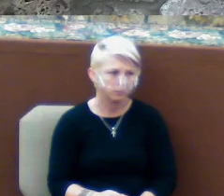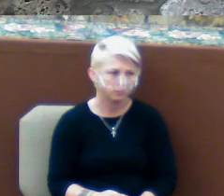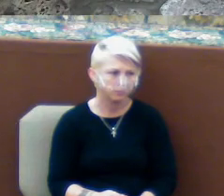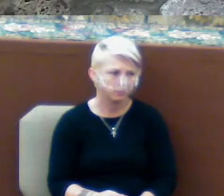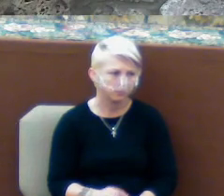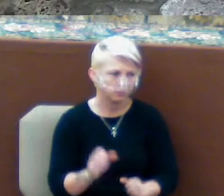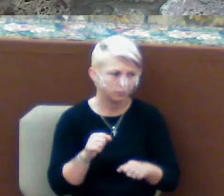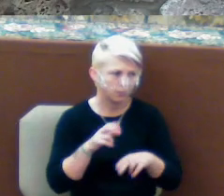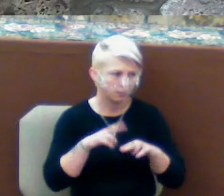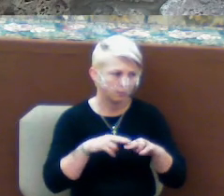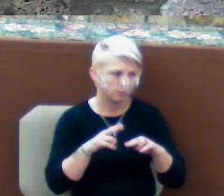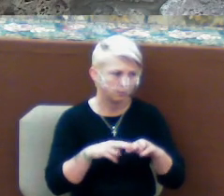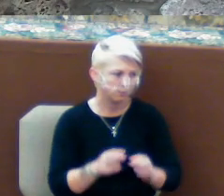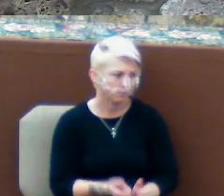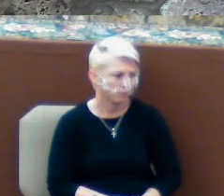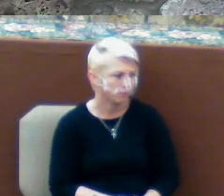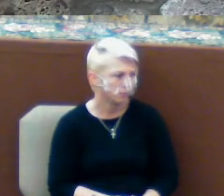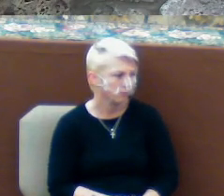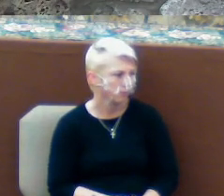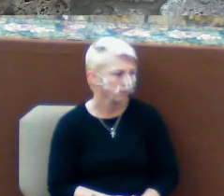You may be seated.